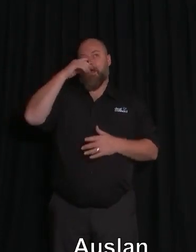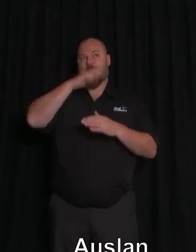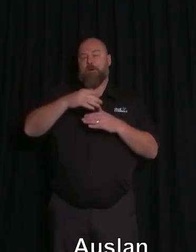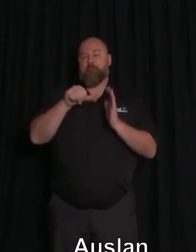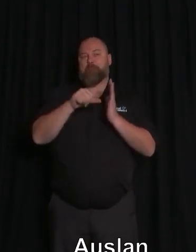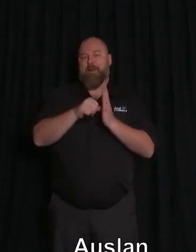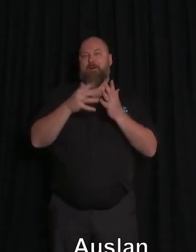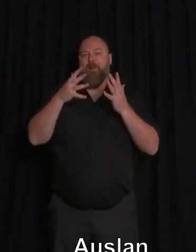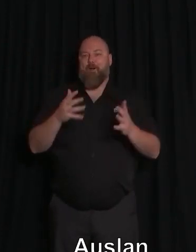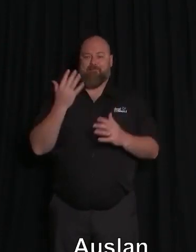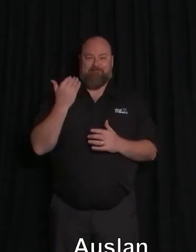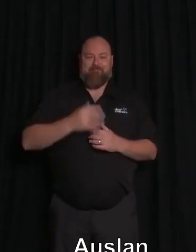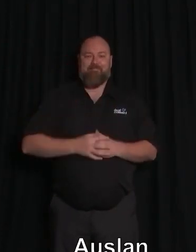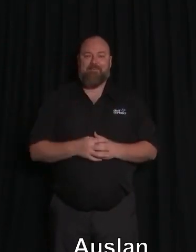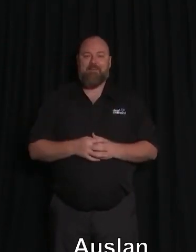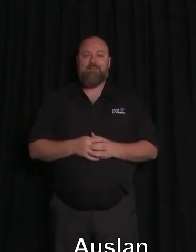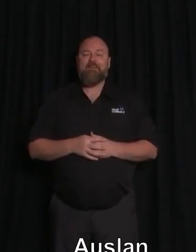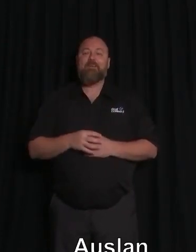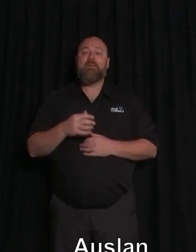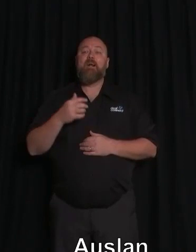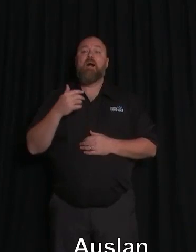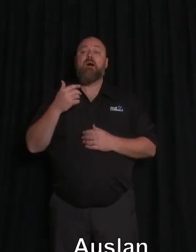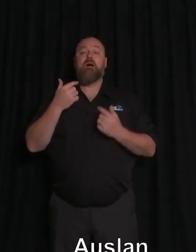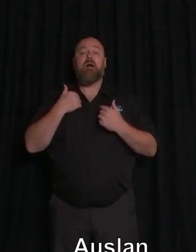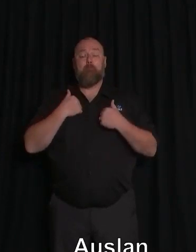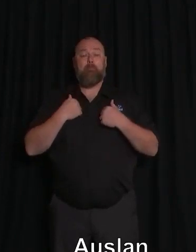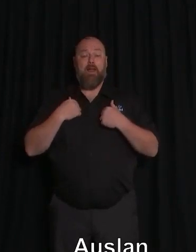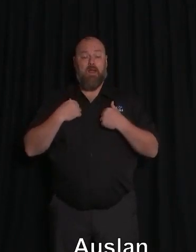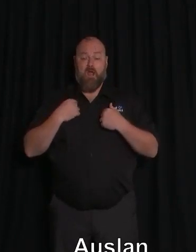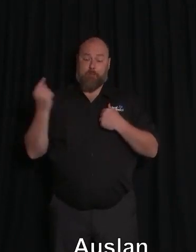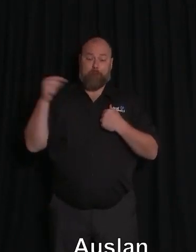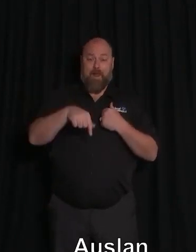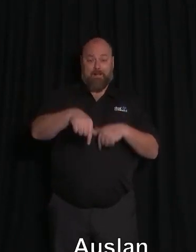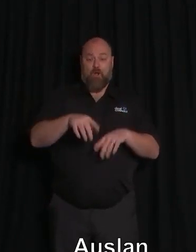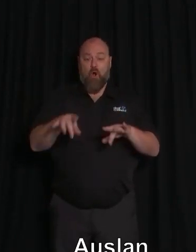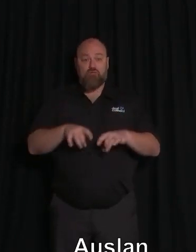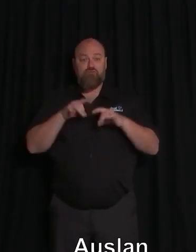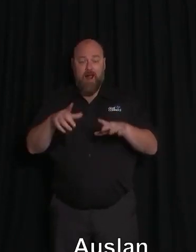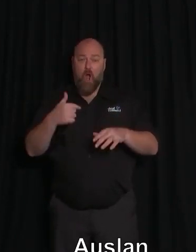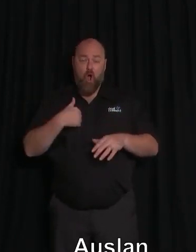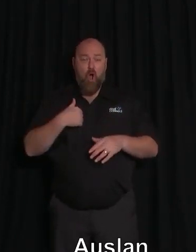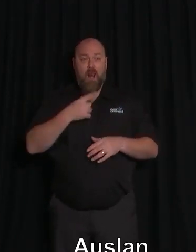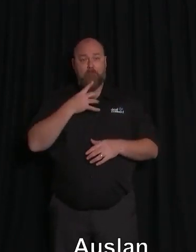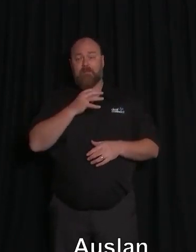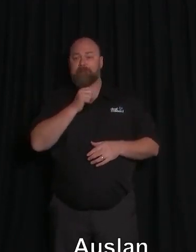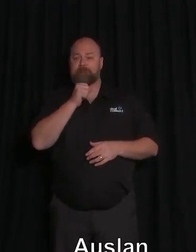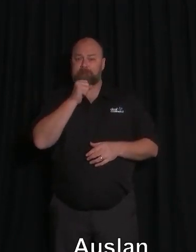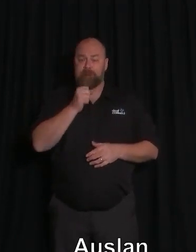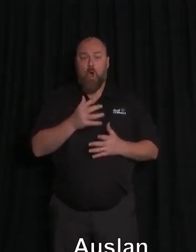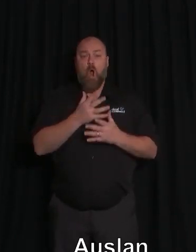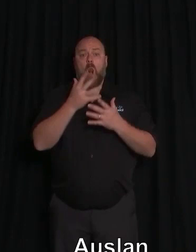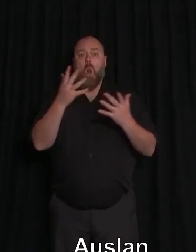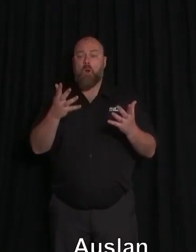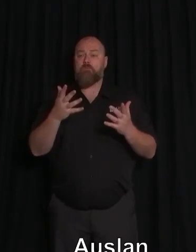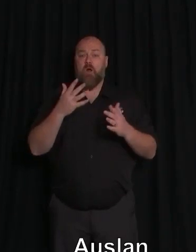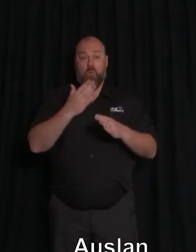months. But you know, coming back to Australia, and it makes me really sad that I see a lot of the work is still voluntarily